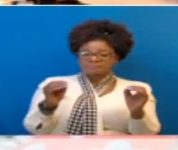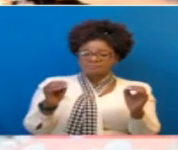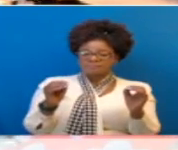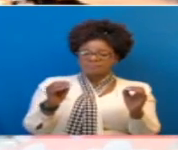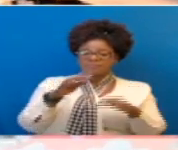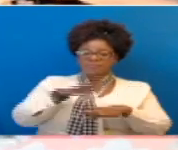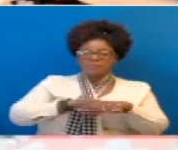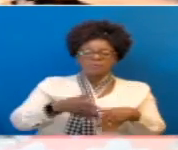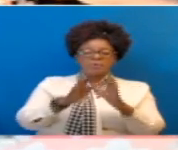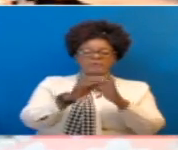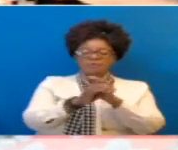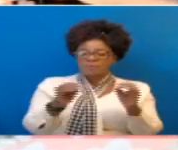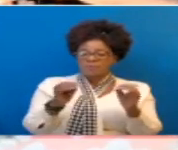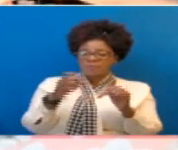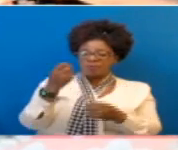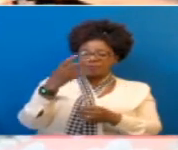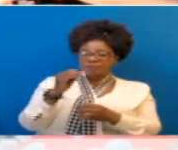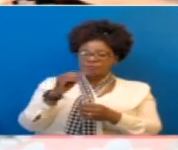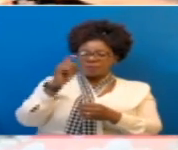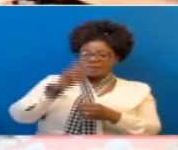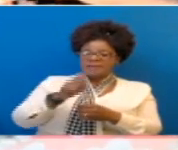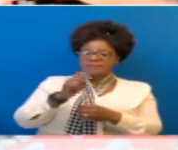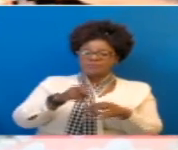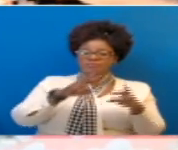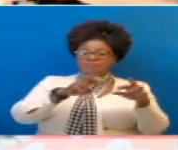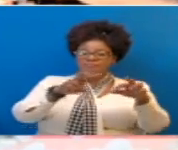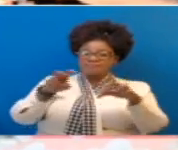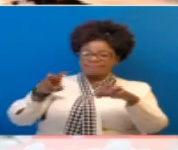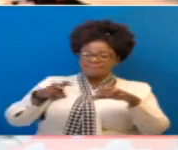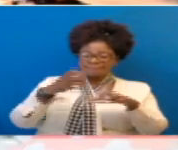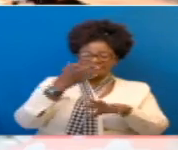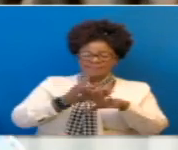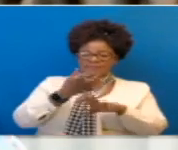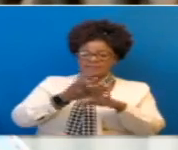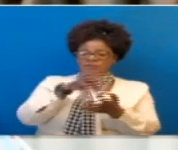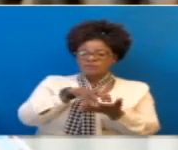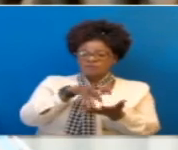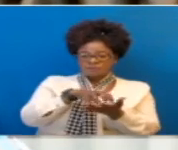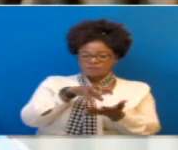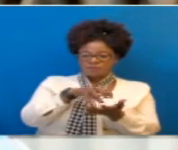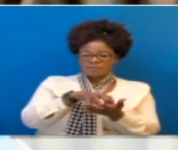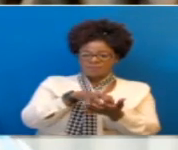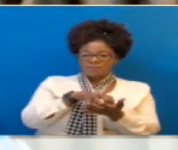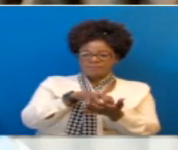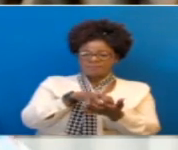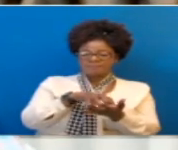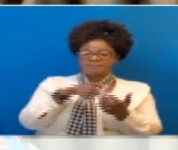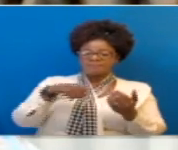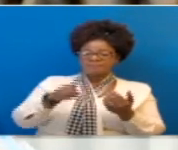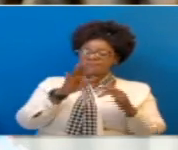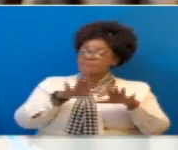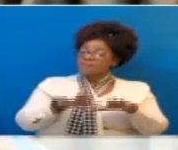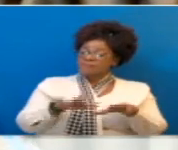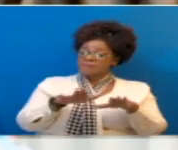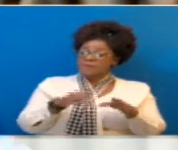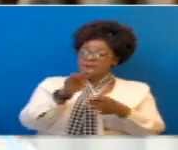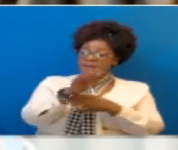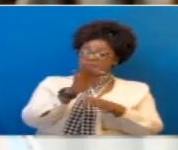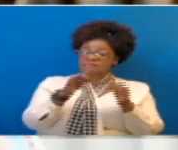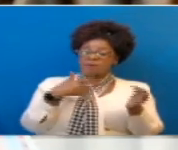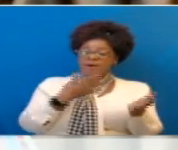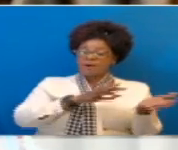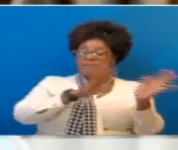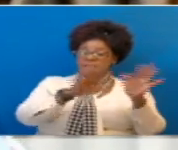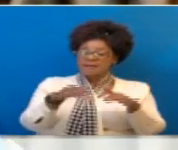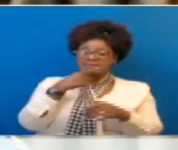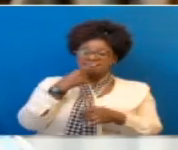good road, so we just had to trace them in very difficult situations. She settled in, and we even asked her if she wants to go back with us. She's